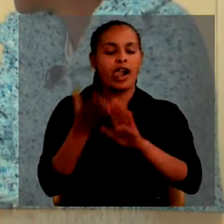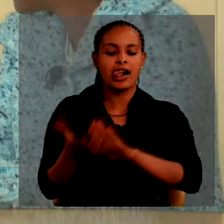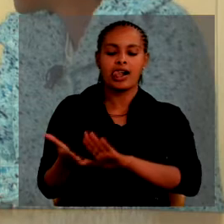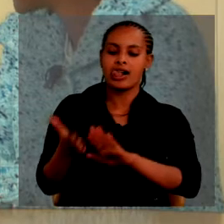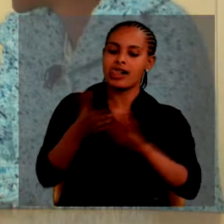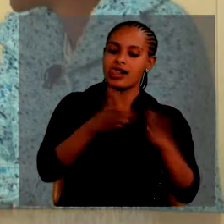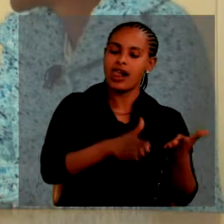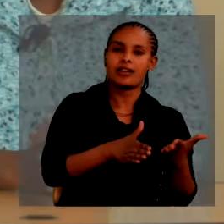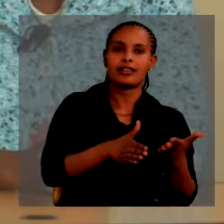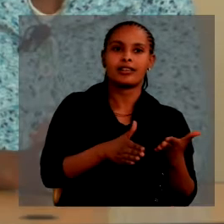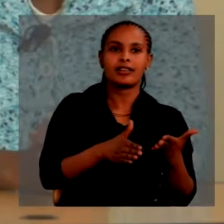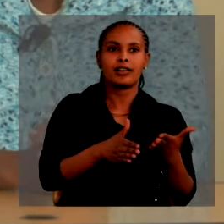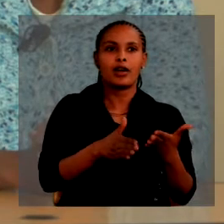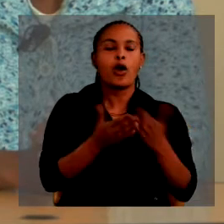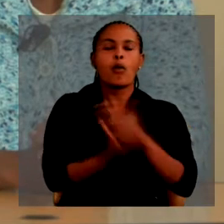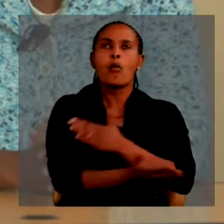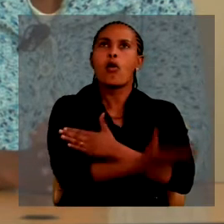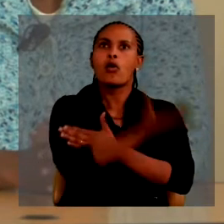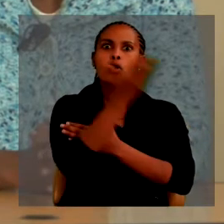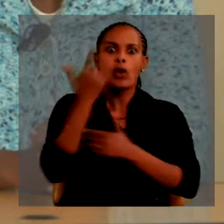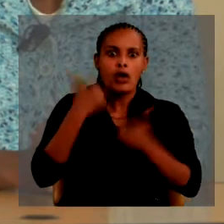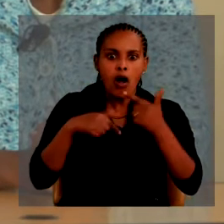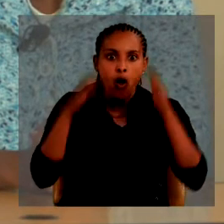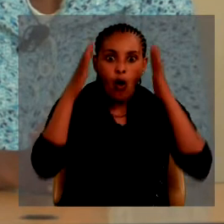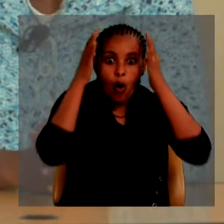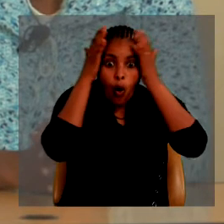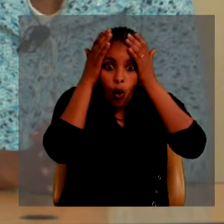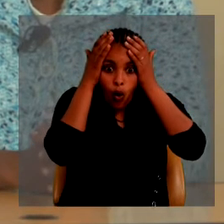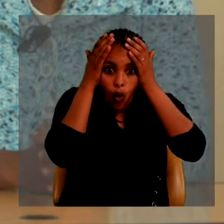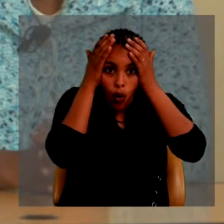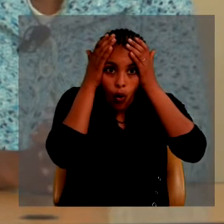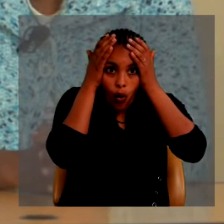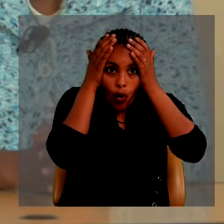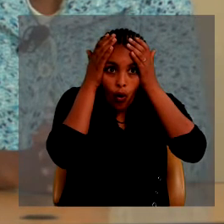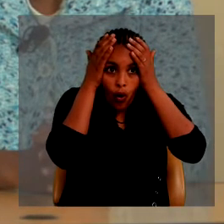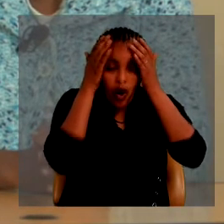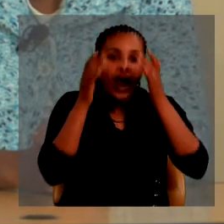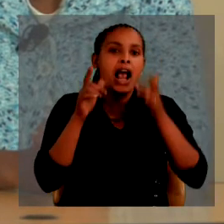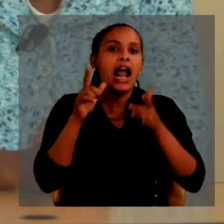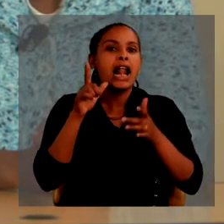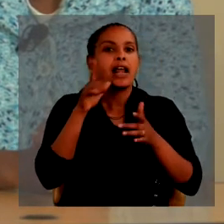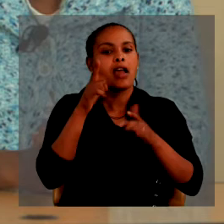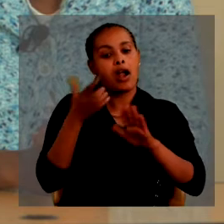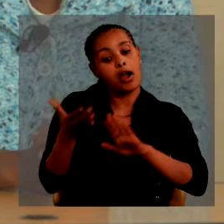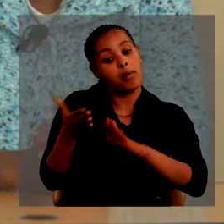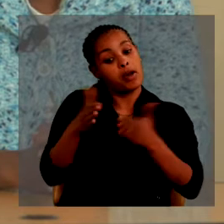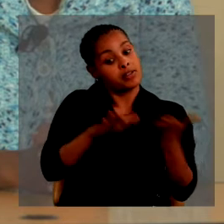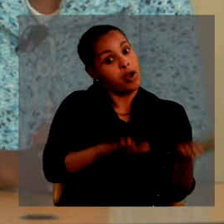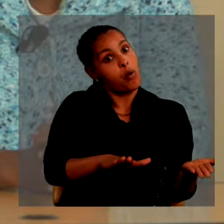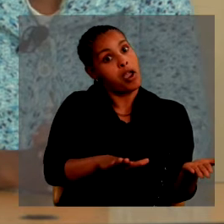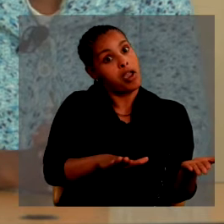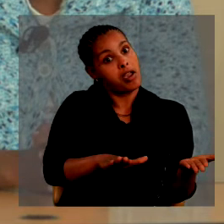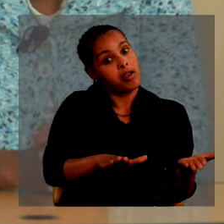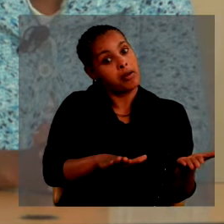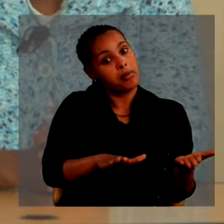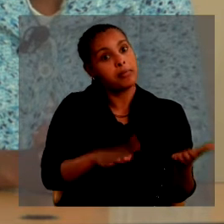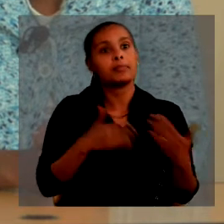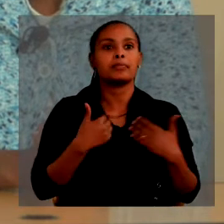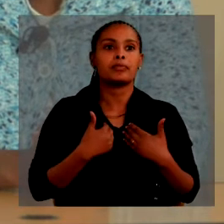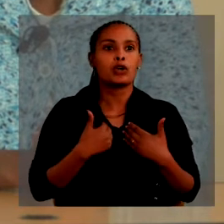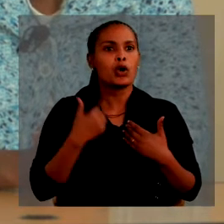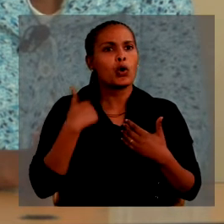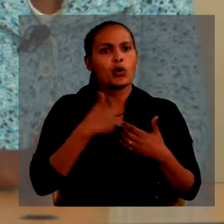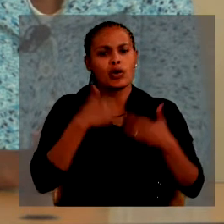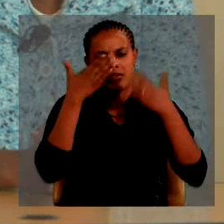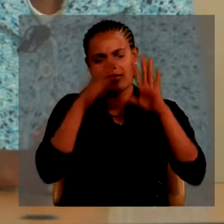of your life. In the morning we come, oh, Lydia has passed away. We